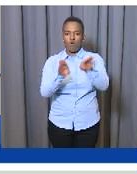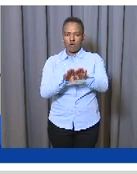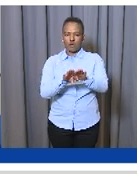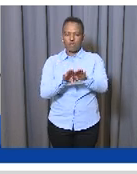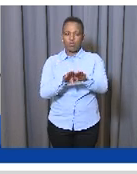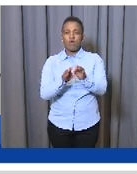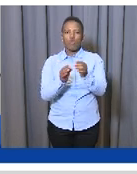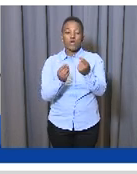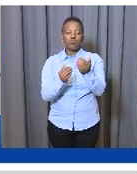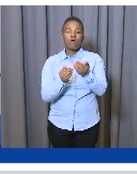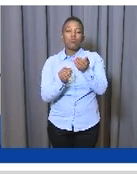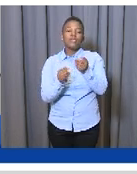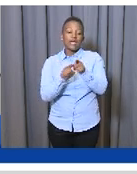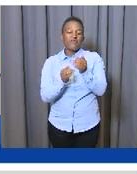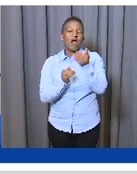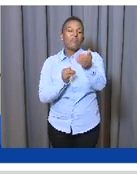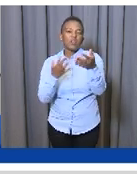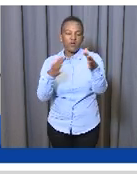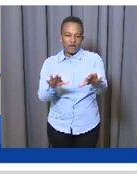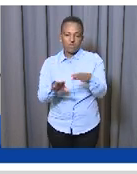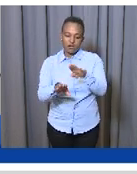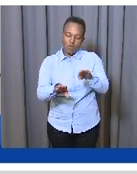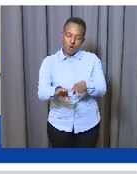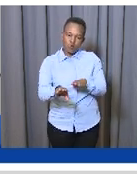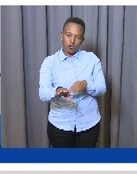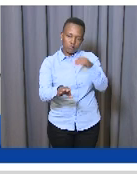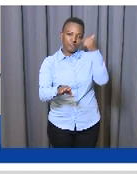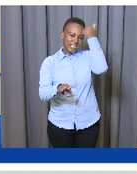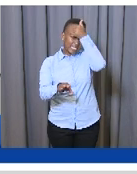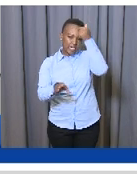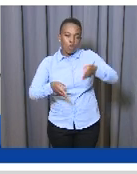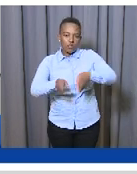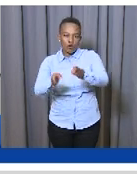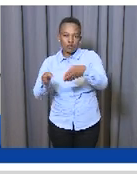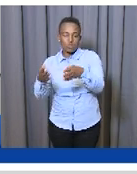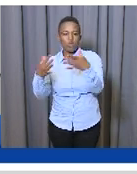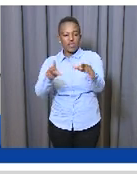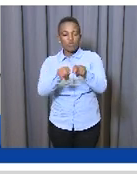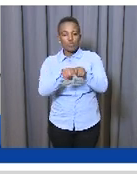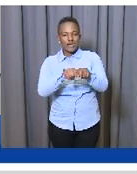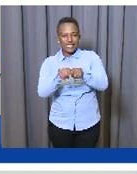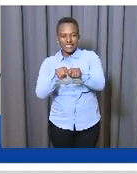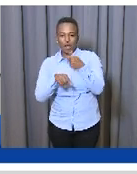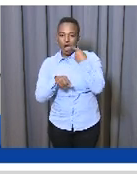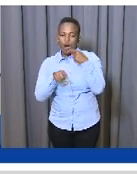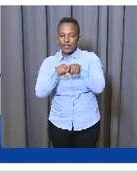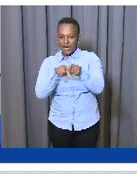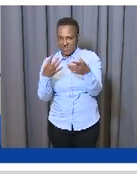continue to do roadblocks. We are doing screening on the roads. We are also doing testing. We have screened an additional